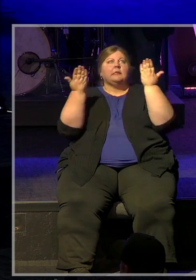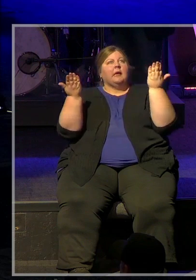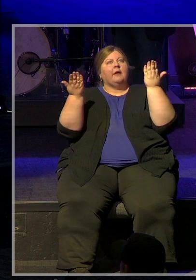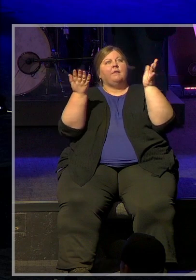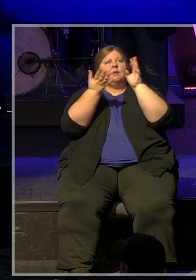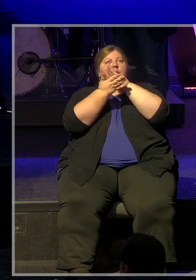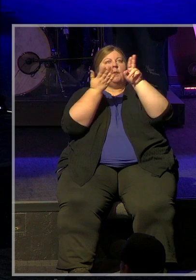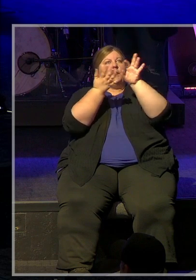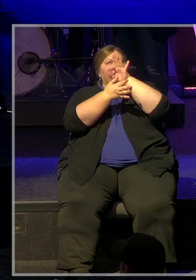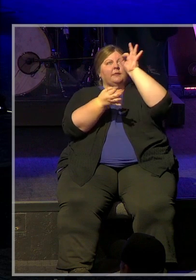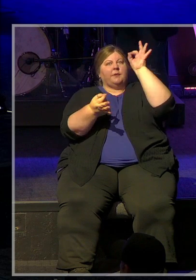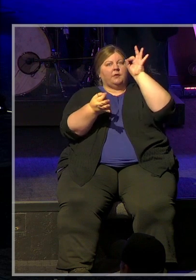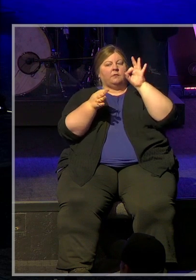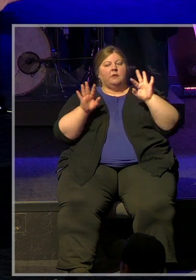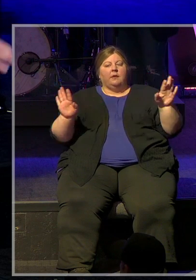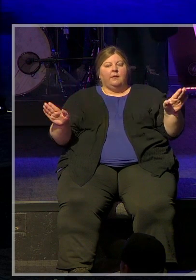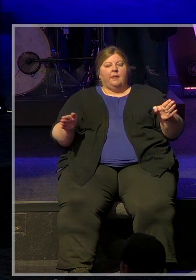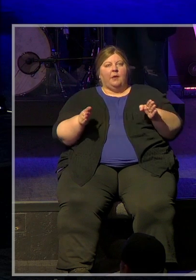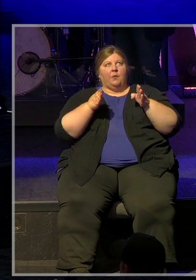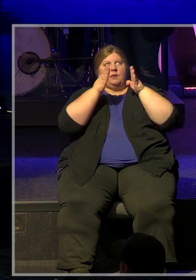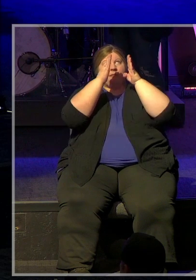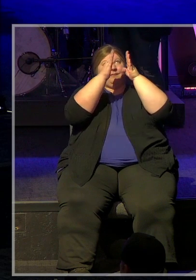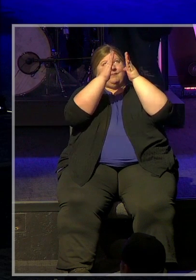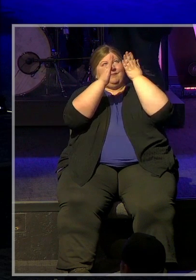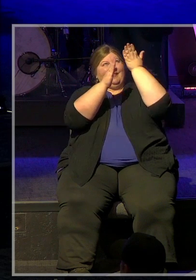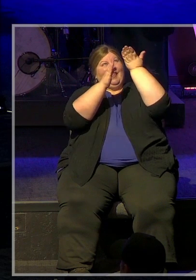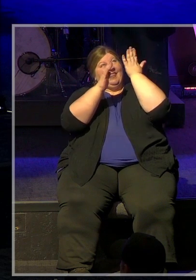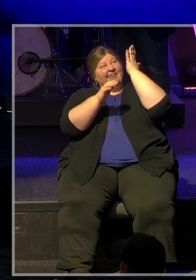experience what marriage pointed to the entire time.